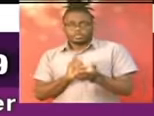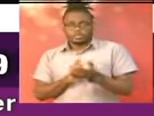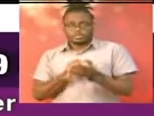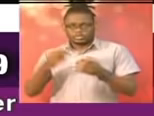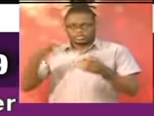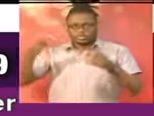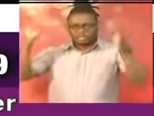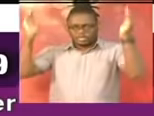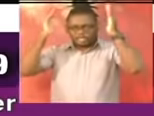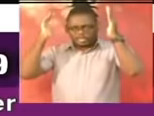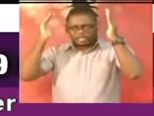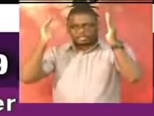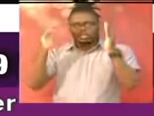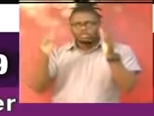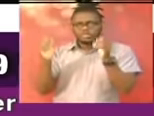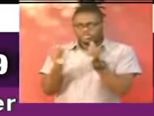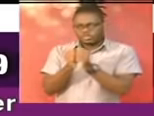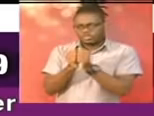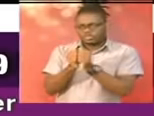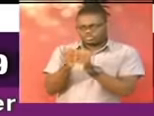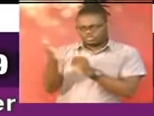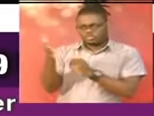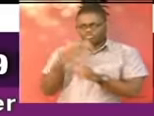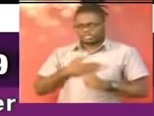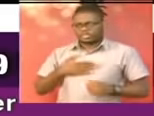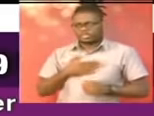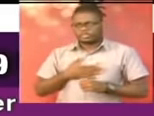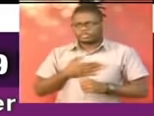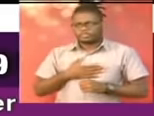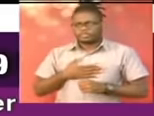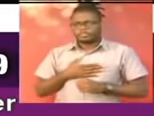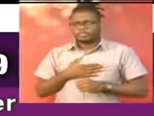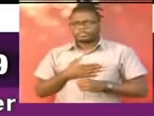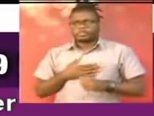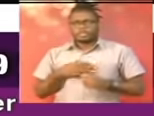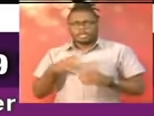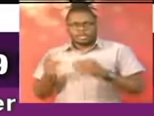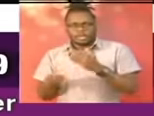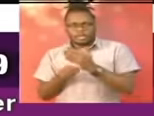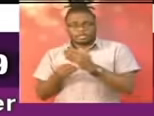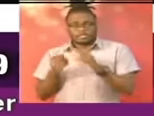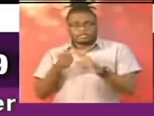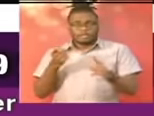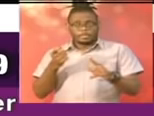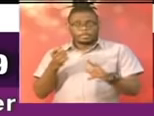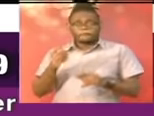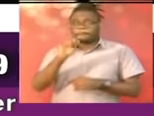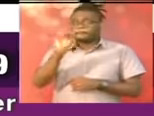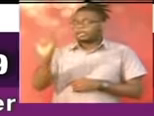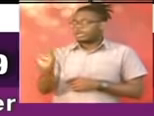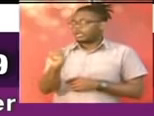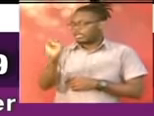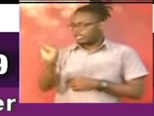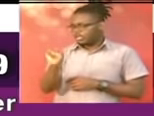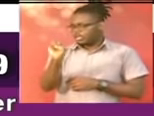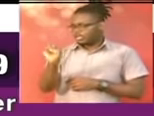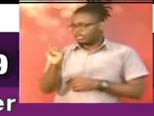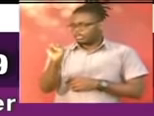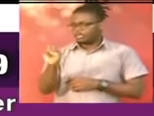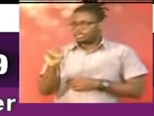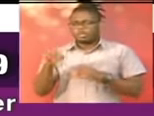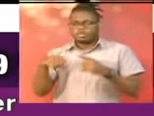on from where I left off on Monday, as it pertains to persons entering the country when the borders